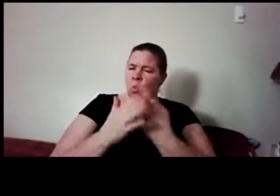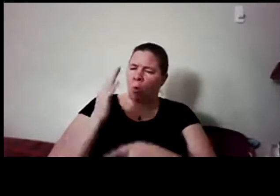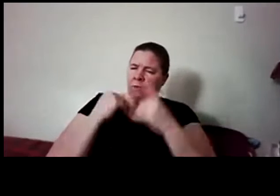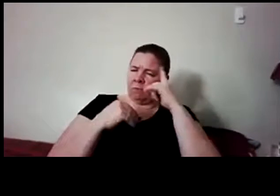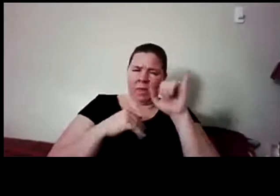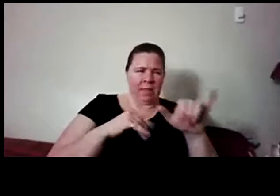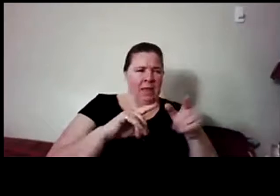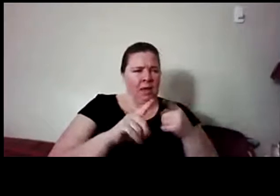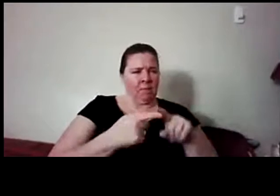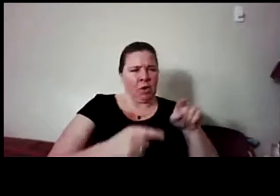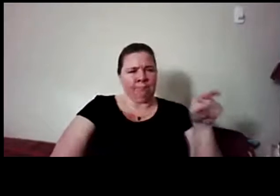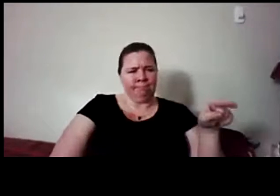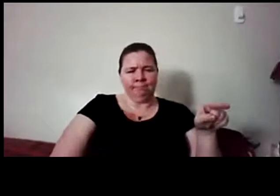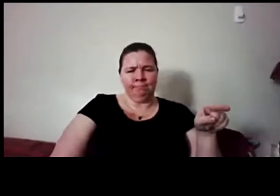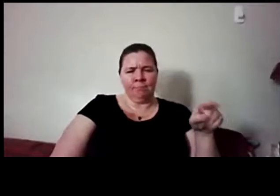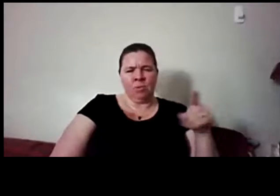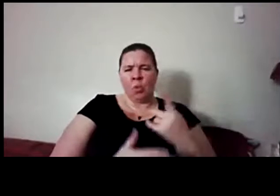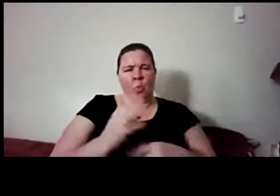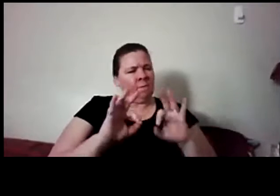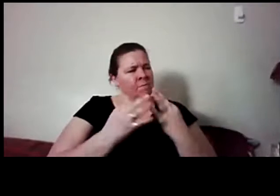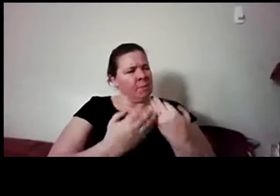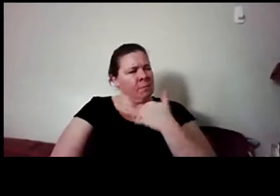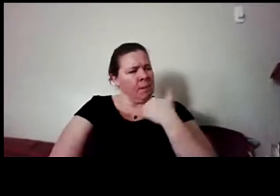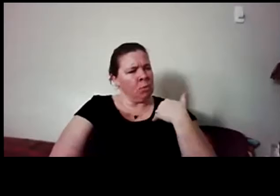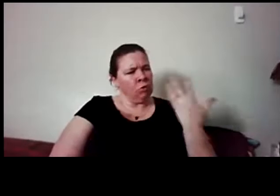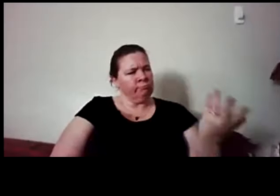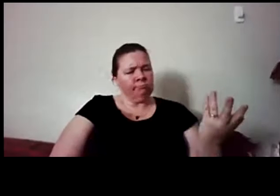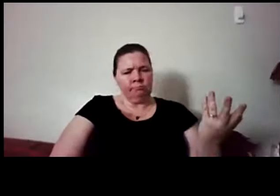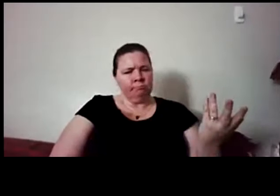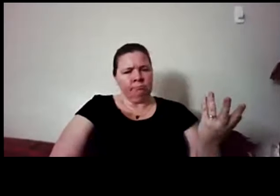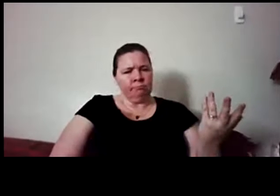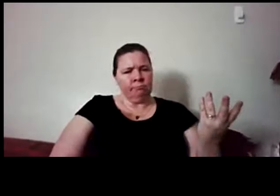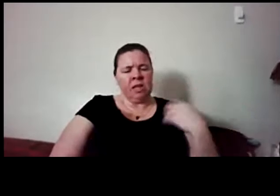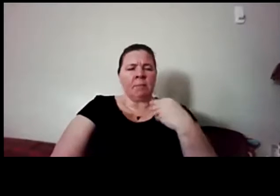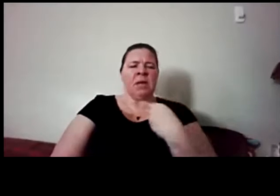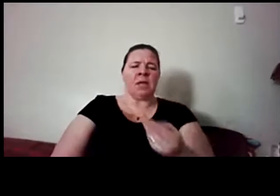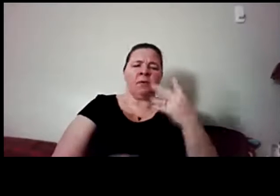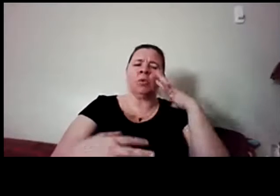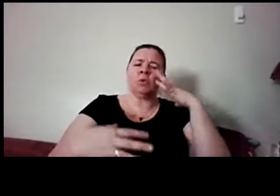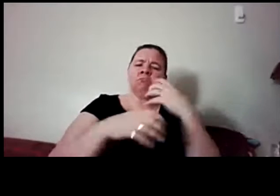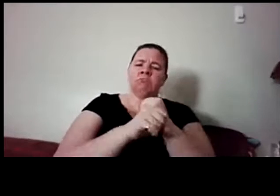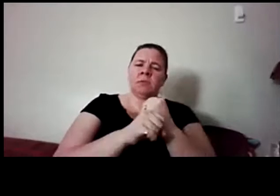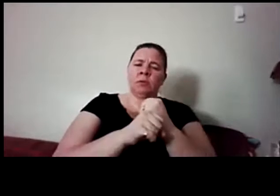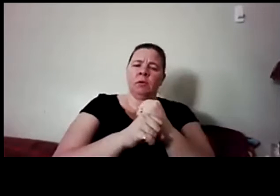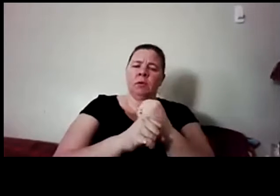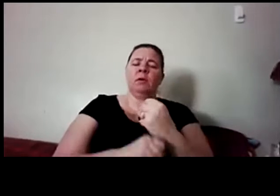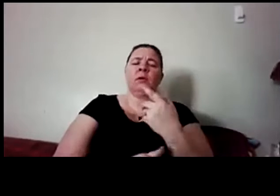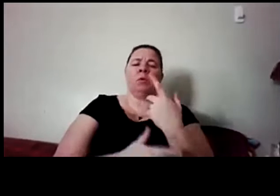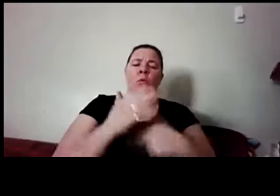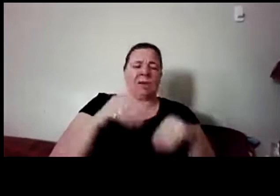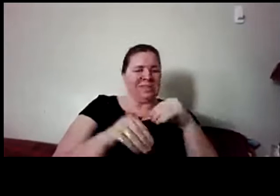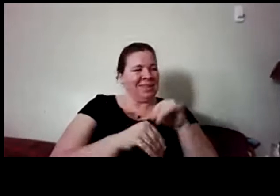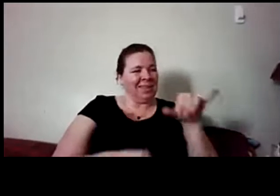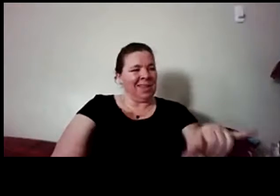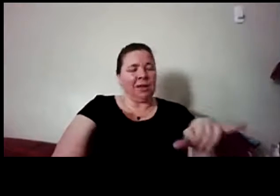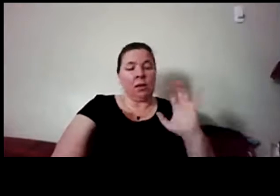friend? What's in it for that family member? Well, let me just give you a scenario so you can see what's in it. We